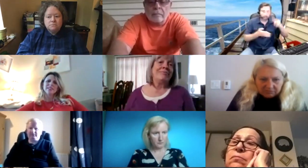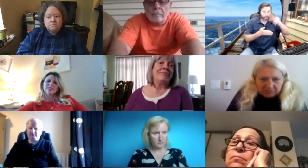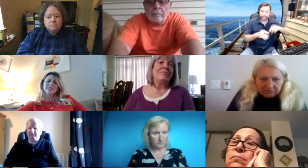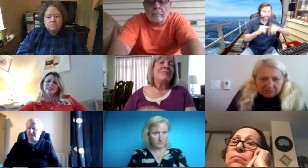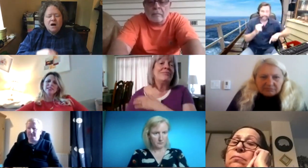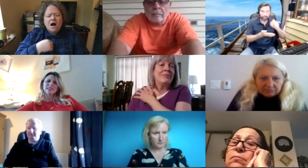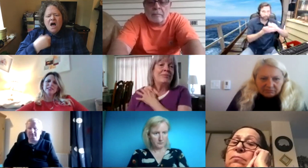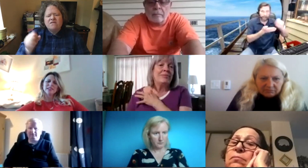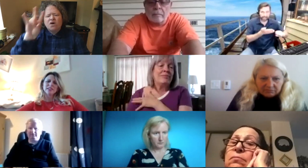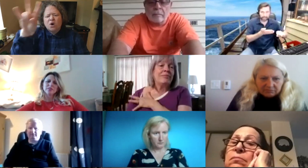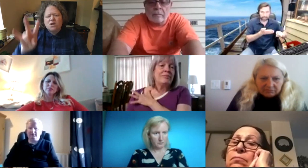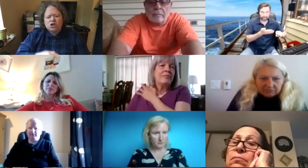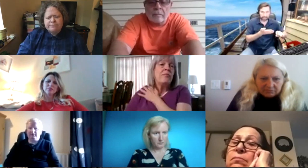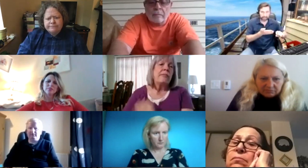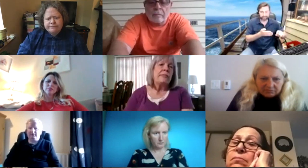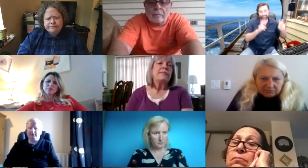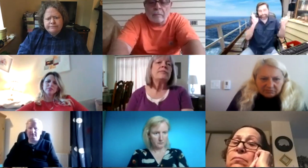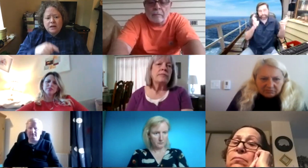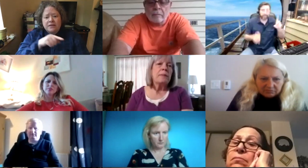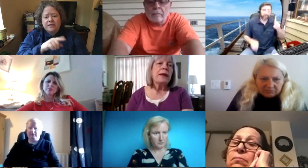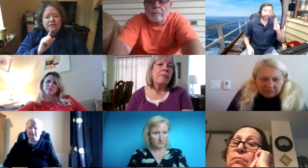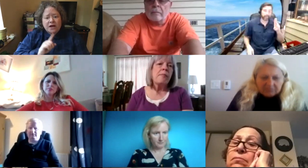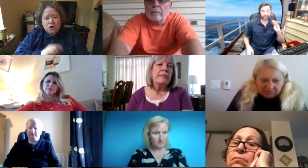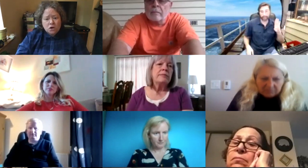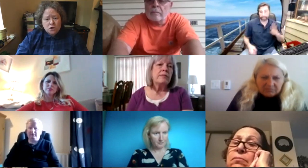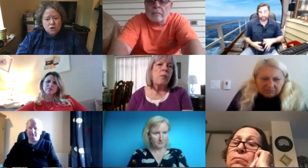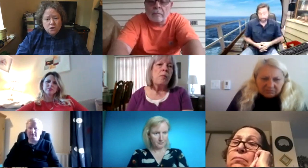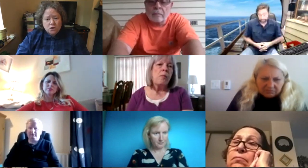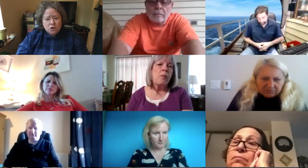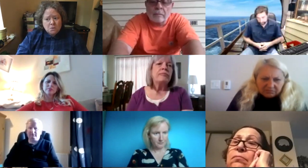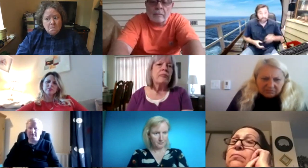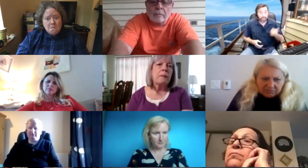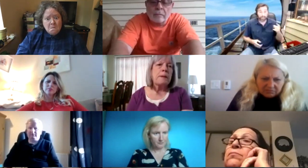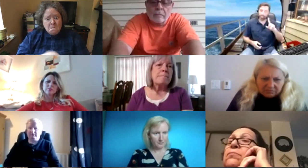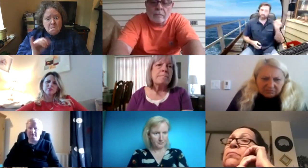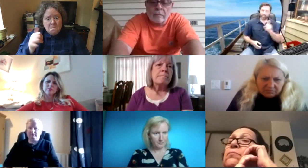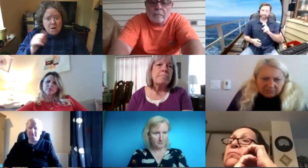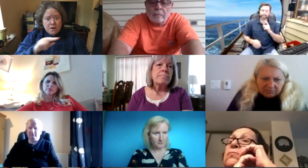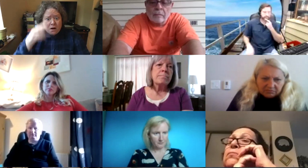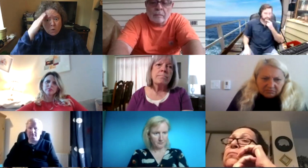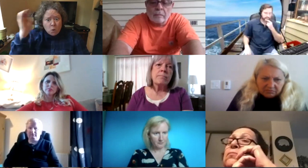quote unquote, dumb. So the question I have is,